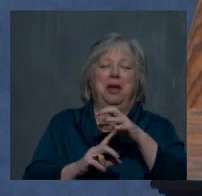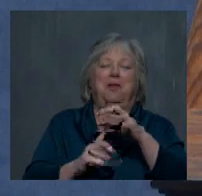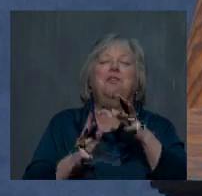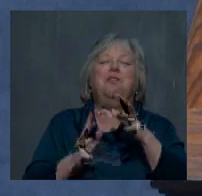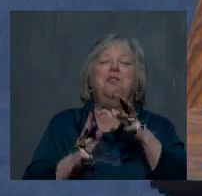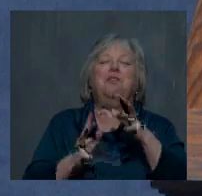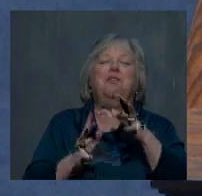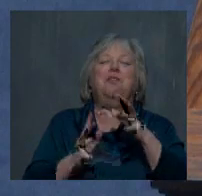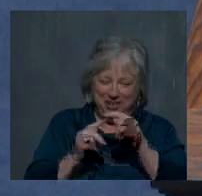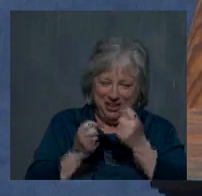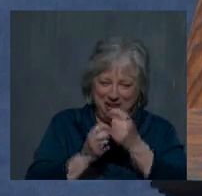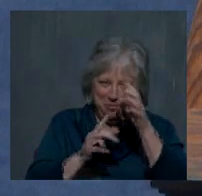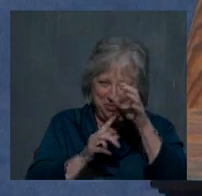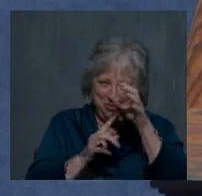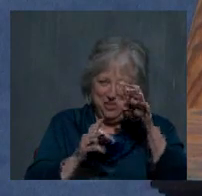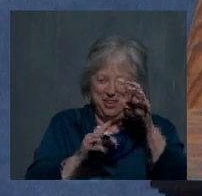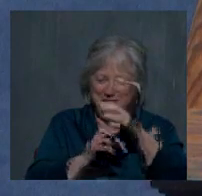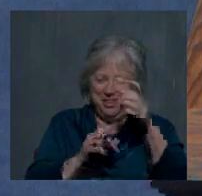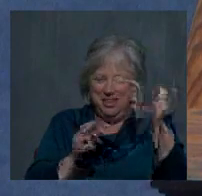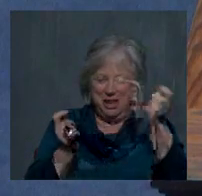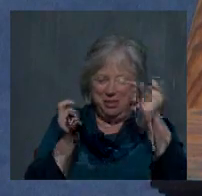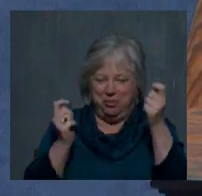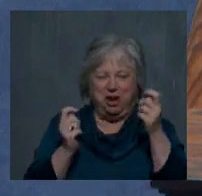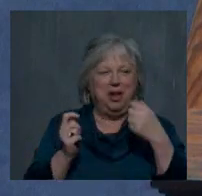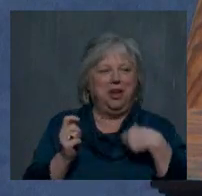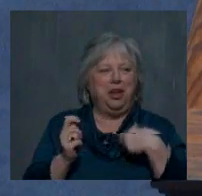We actually have been meeting groups.